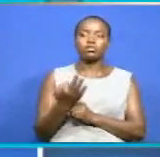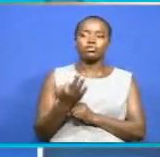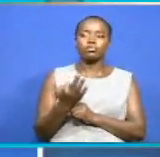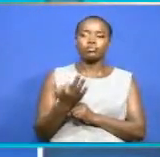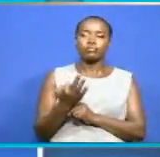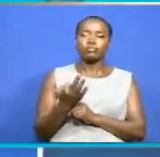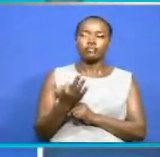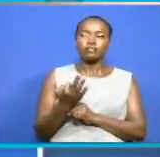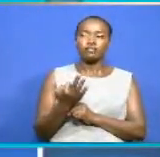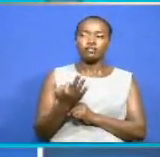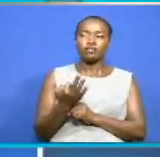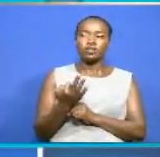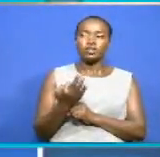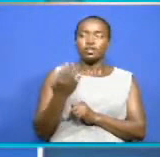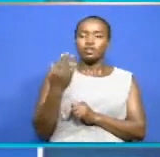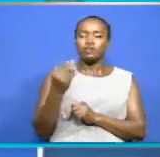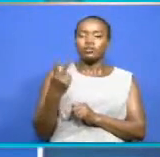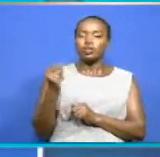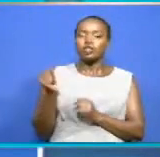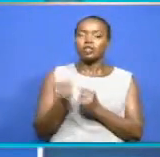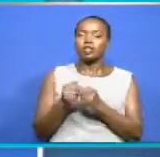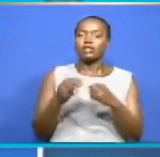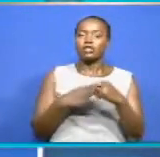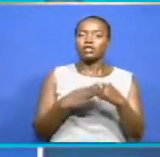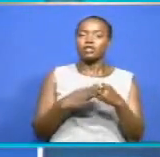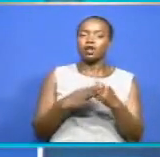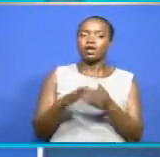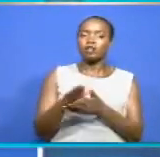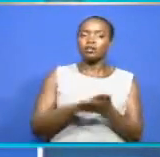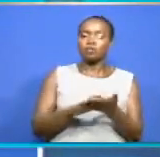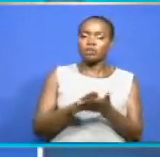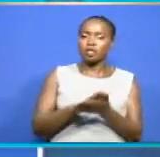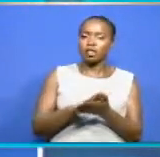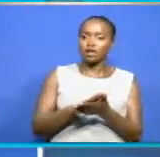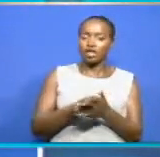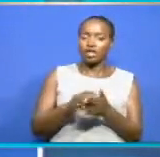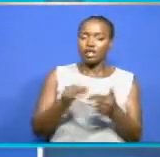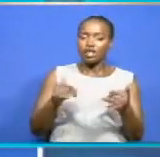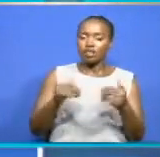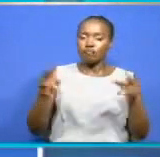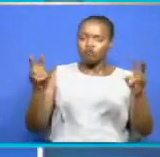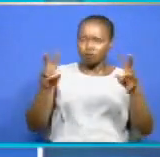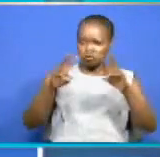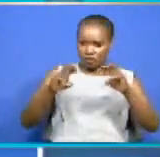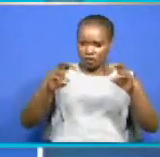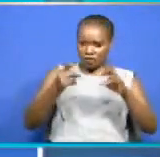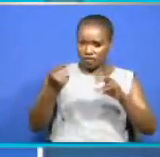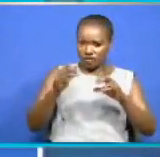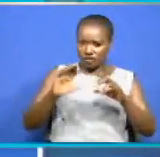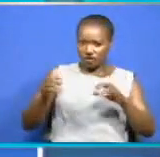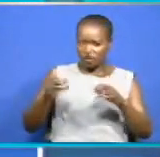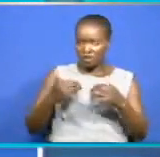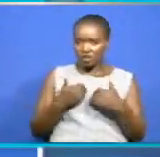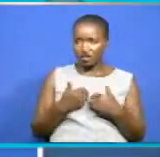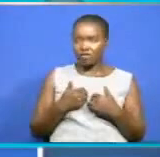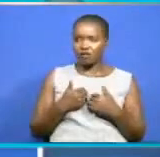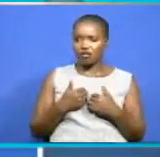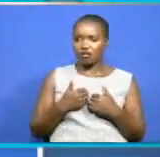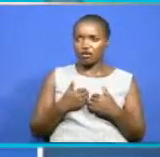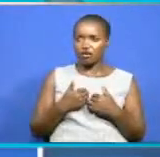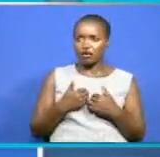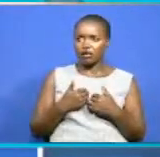2013, come 2019, when we carried out the baseline survey, there are very few counties that had